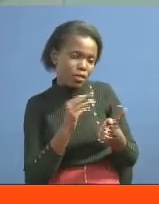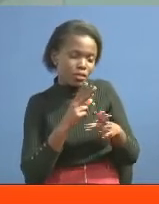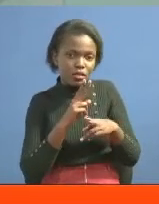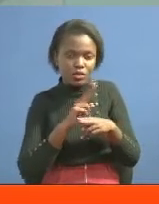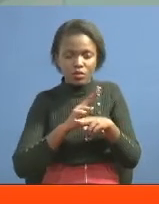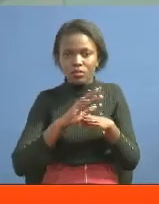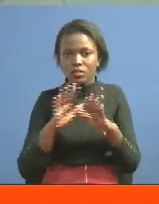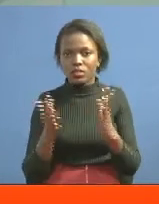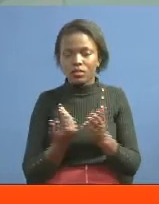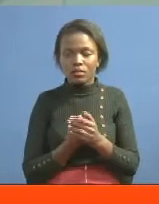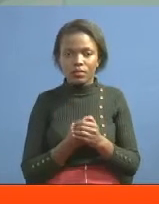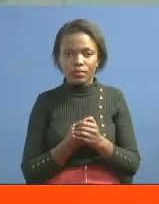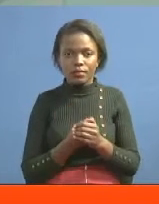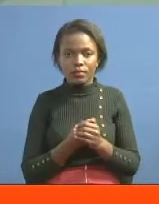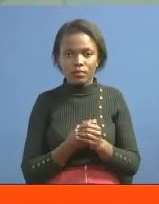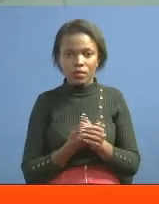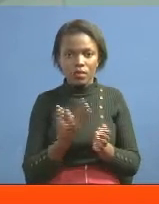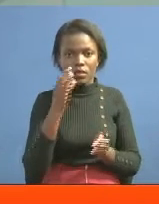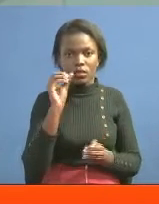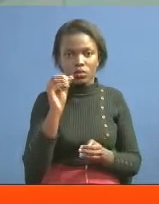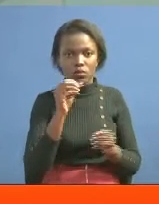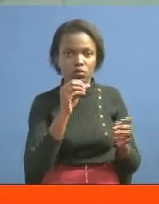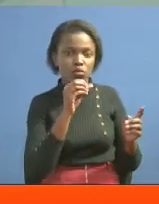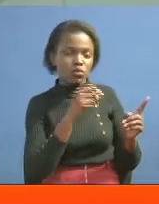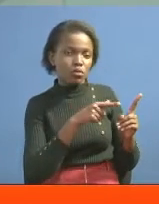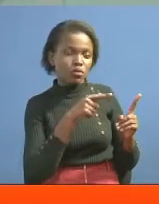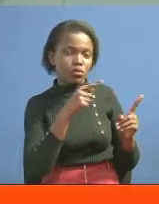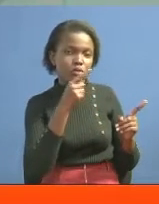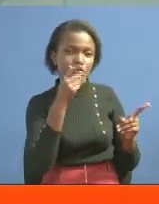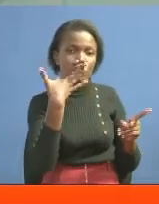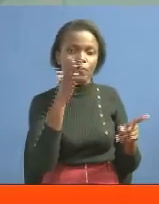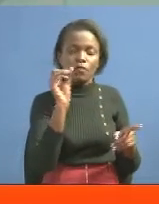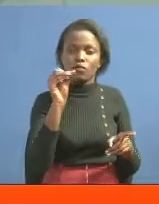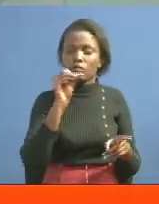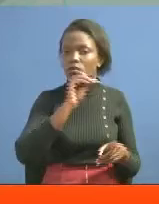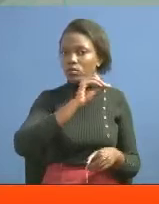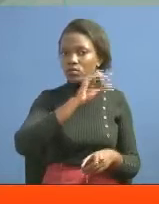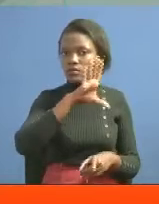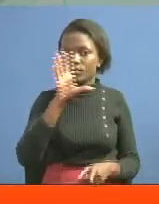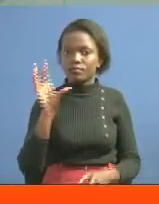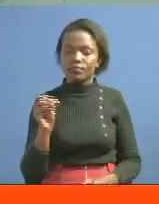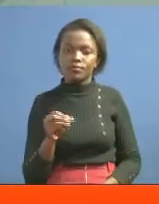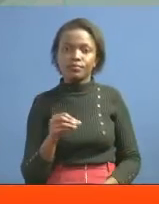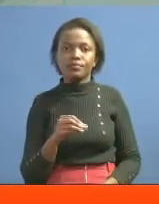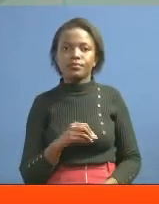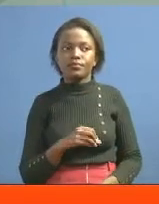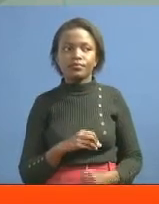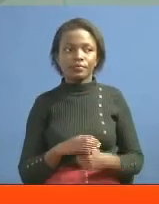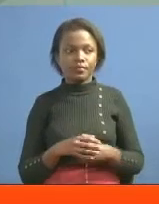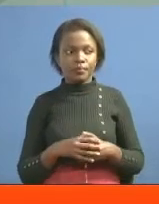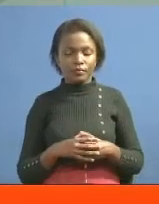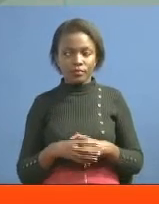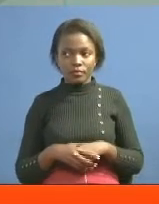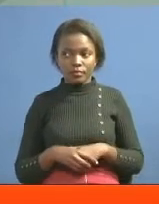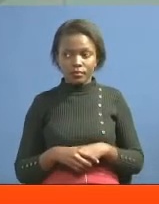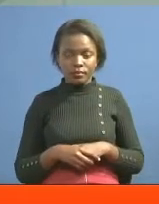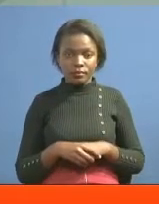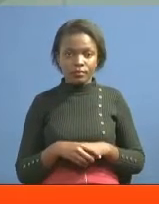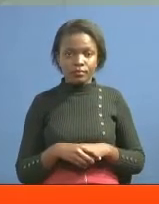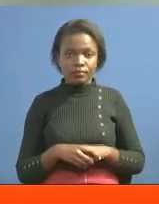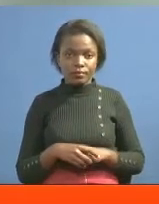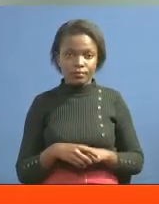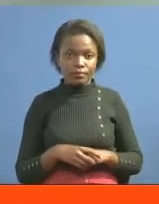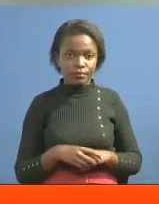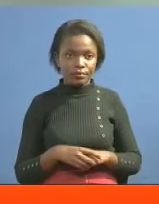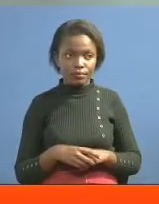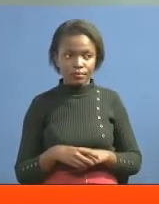it is funny to note that 30 to 50% of this debt we get actually goes to service other debts. 30 to